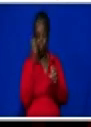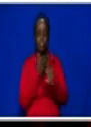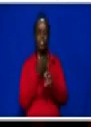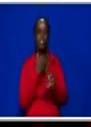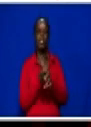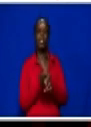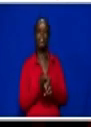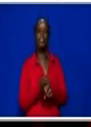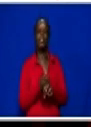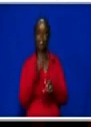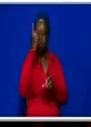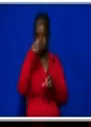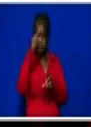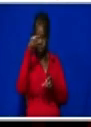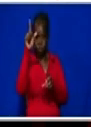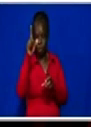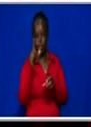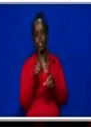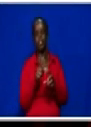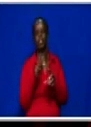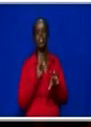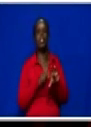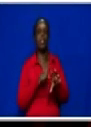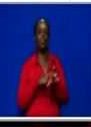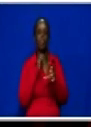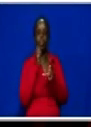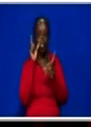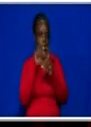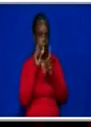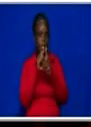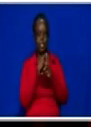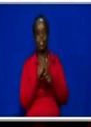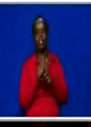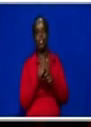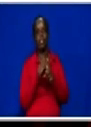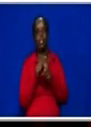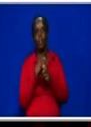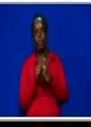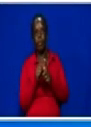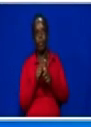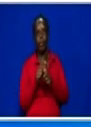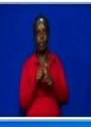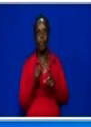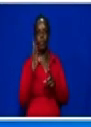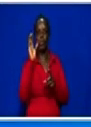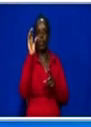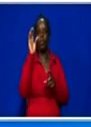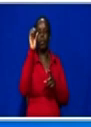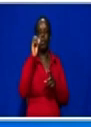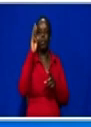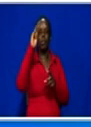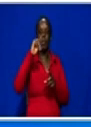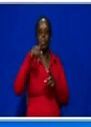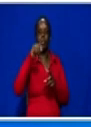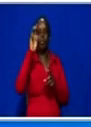don't understand what the terms mean. So our first term there is complete dominance. And